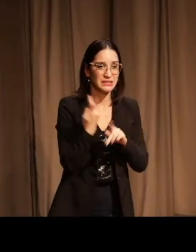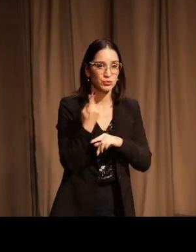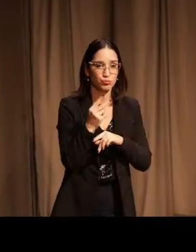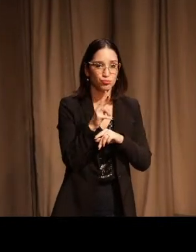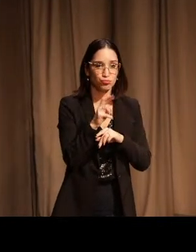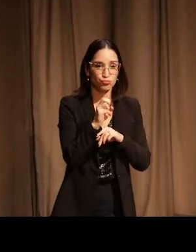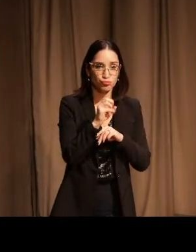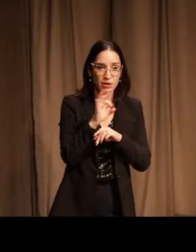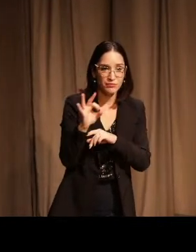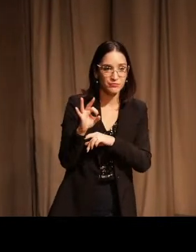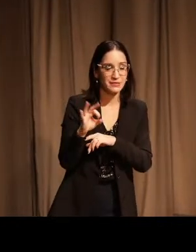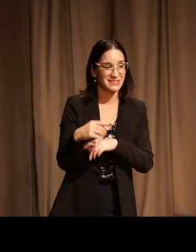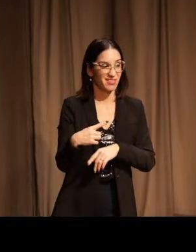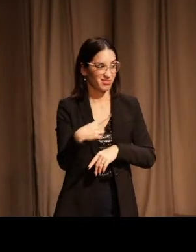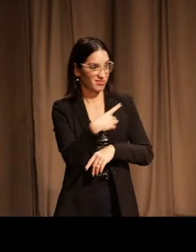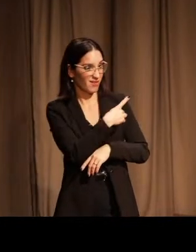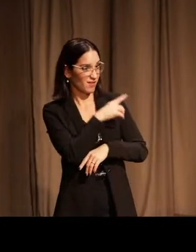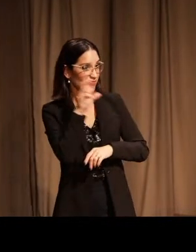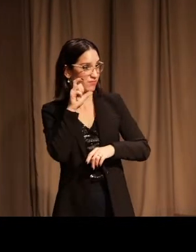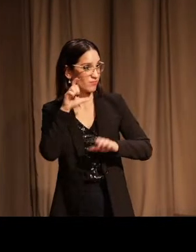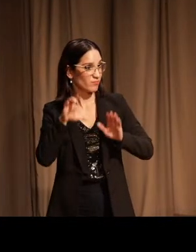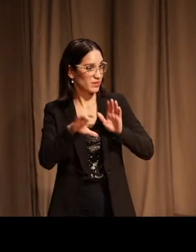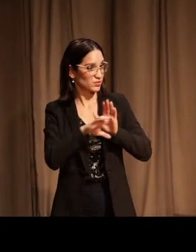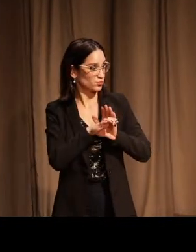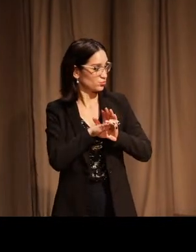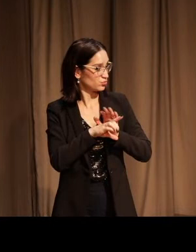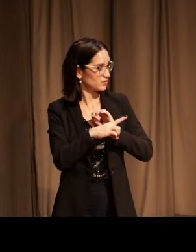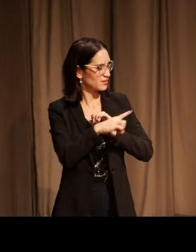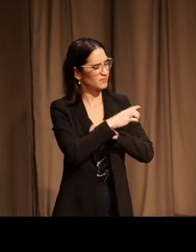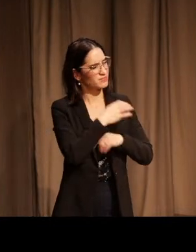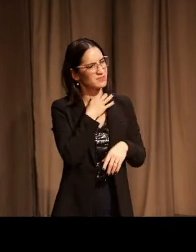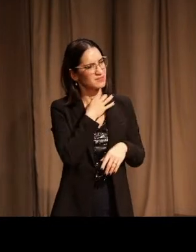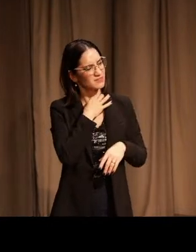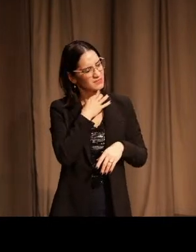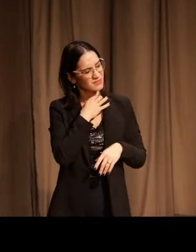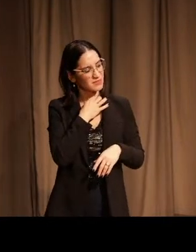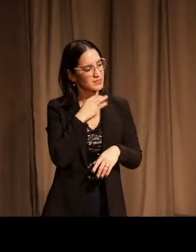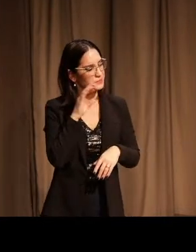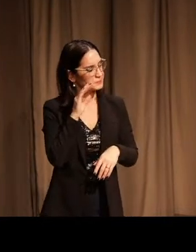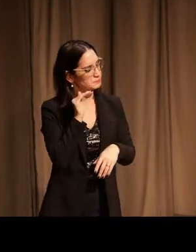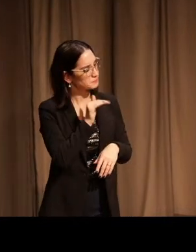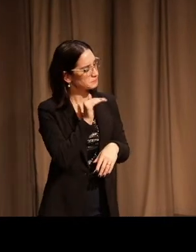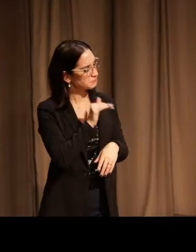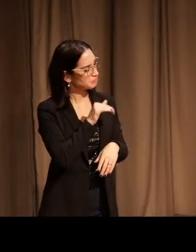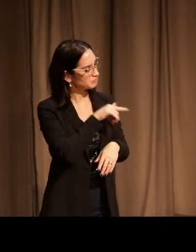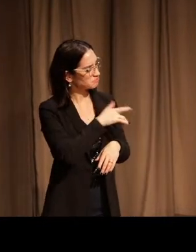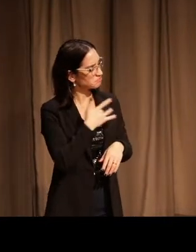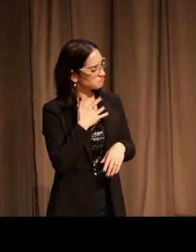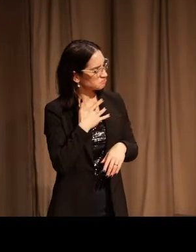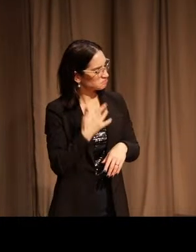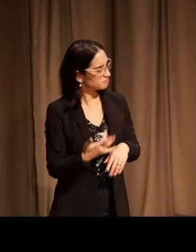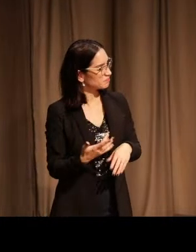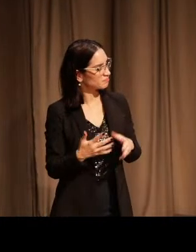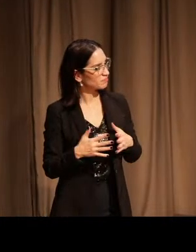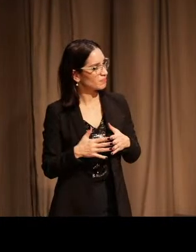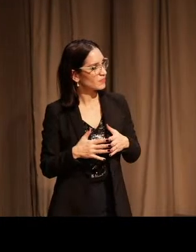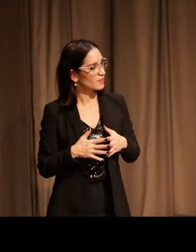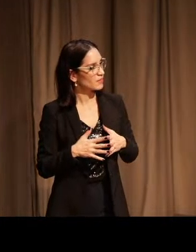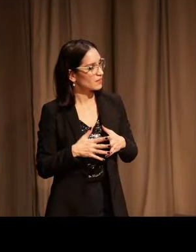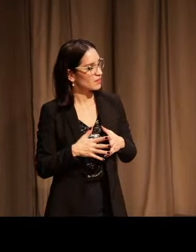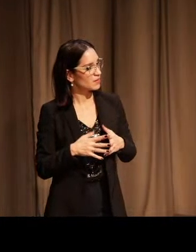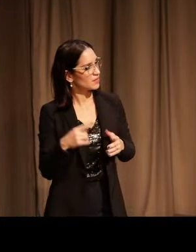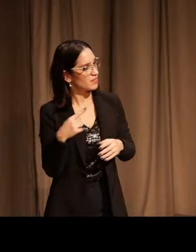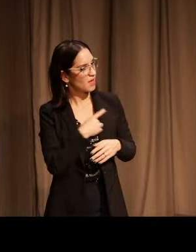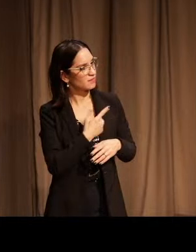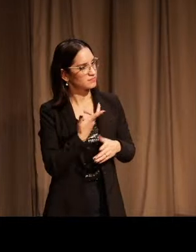this one. I'm curious, Marcela, to know how did this